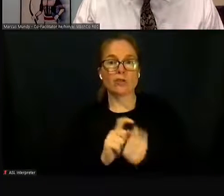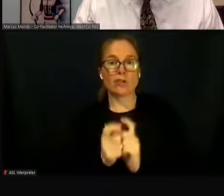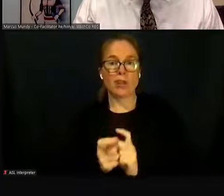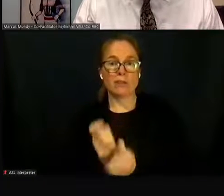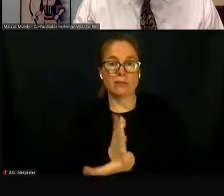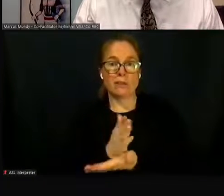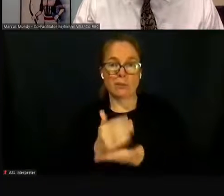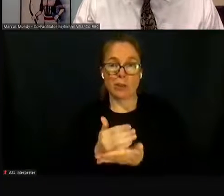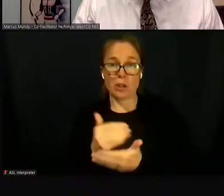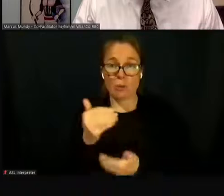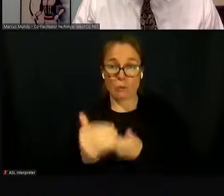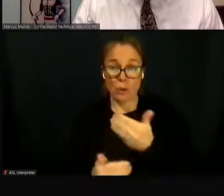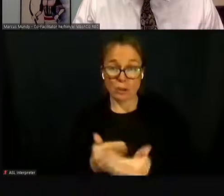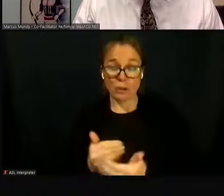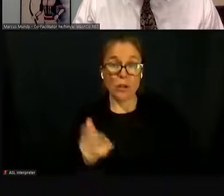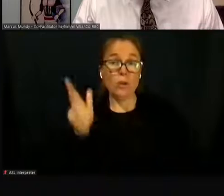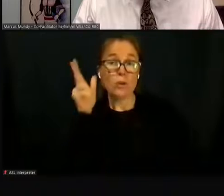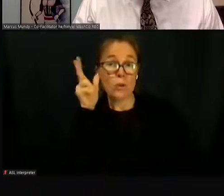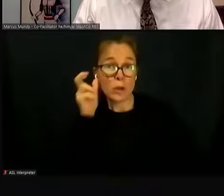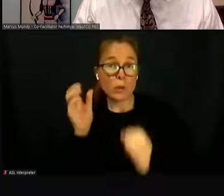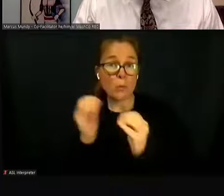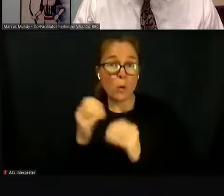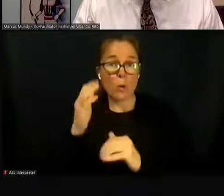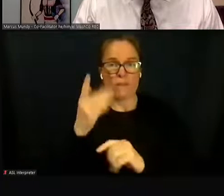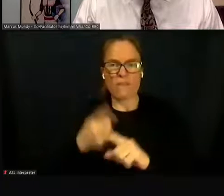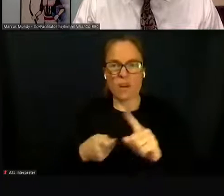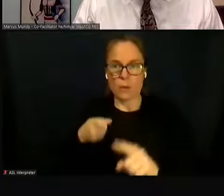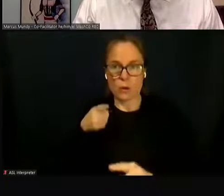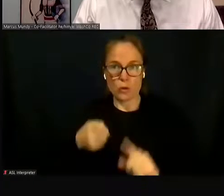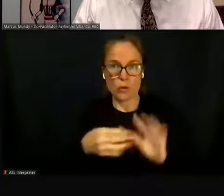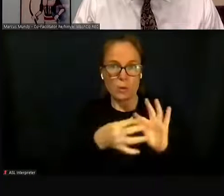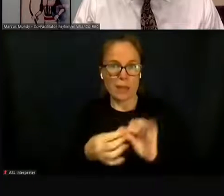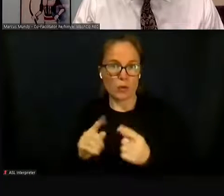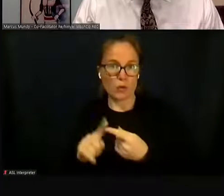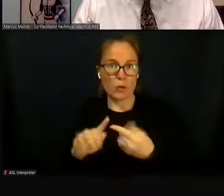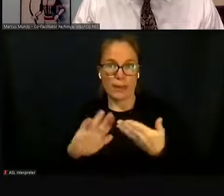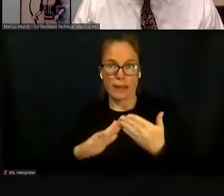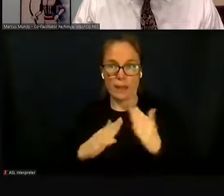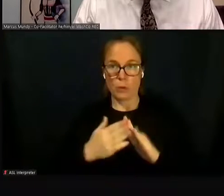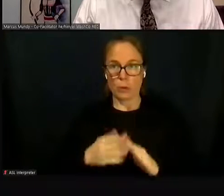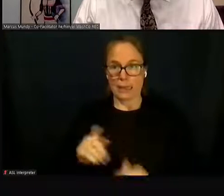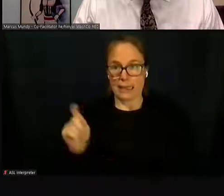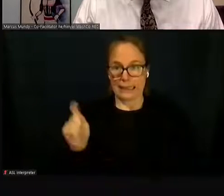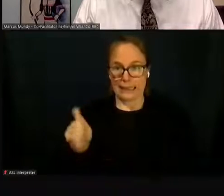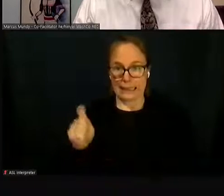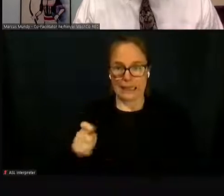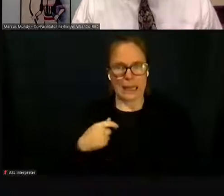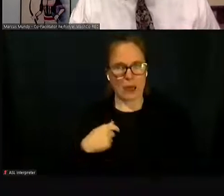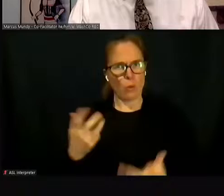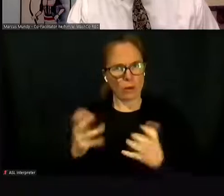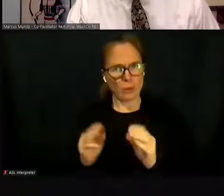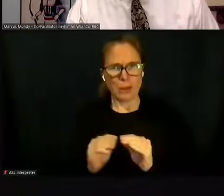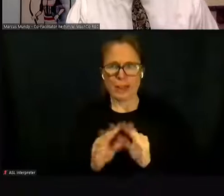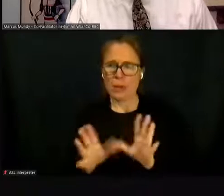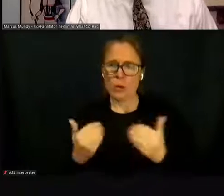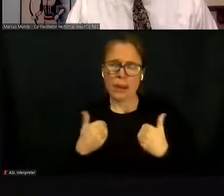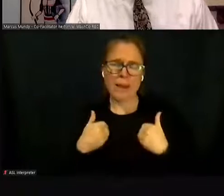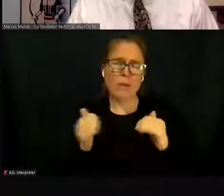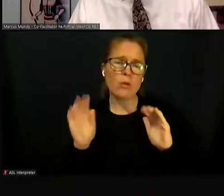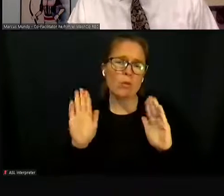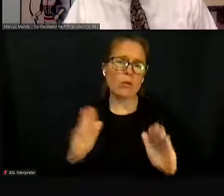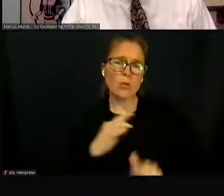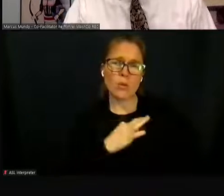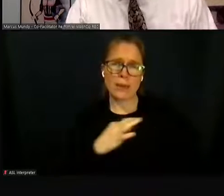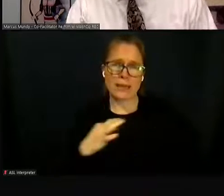process, to hear more from you about community need. To be clear, we have great staff here